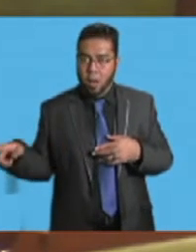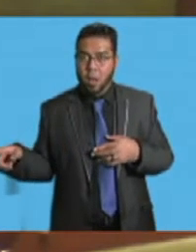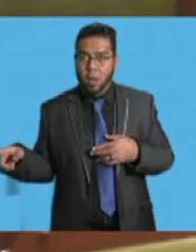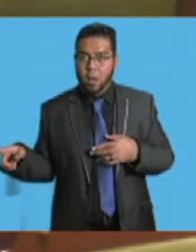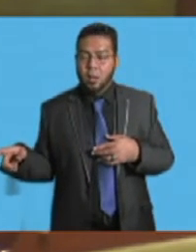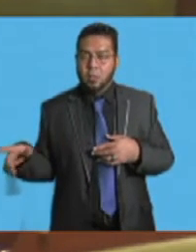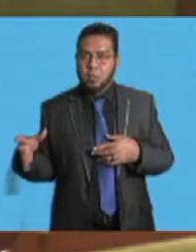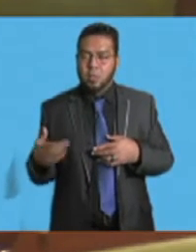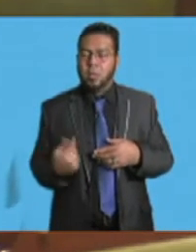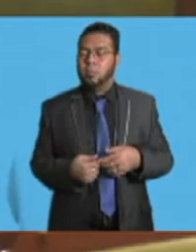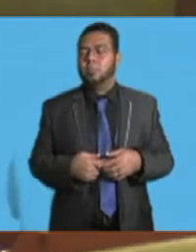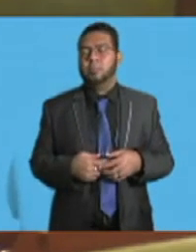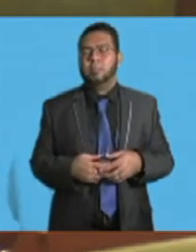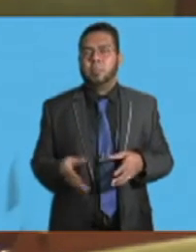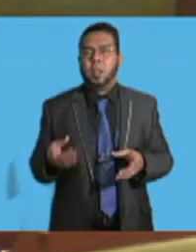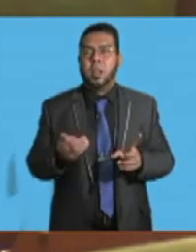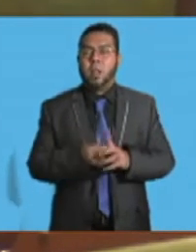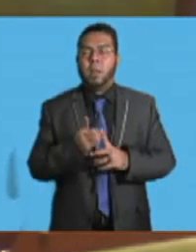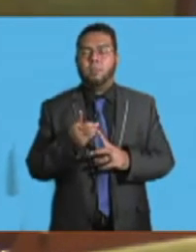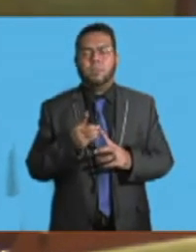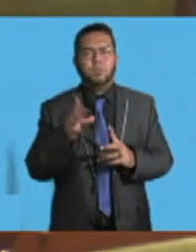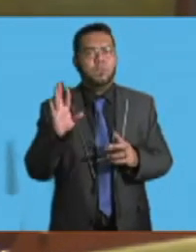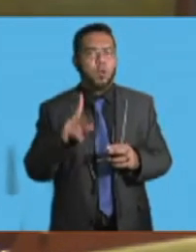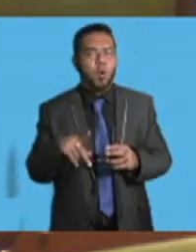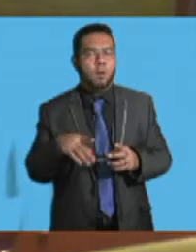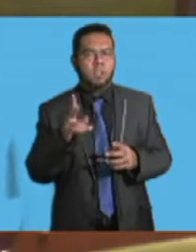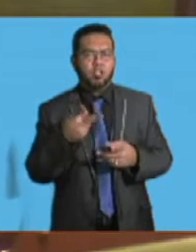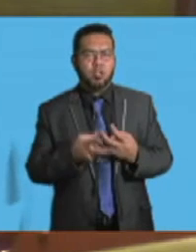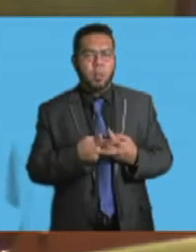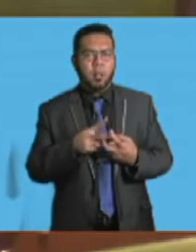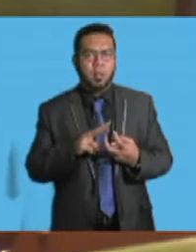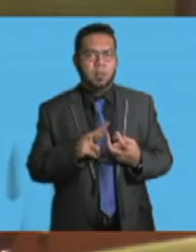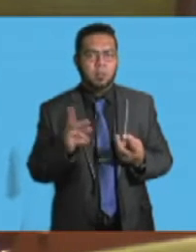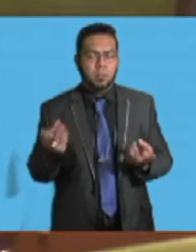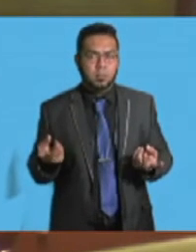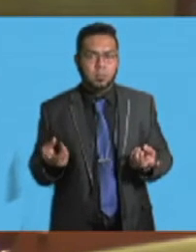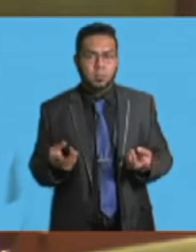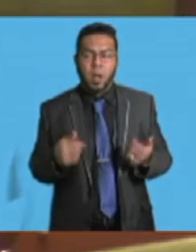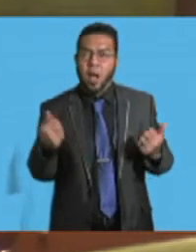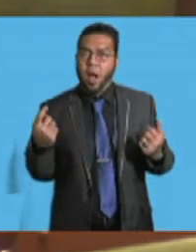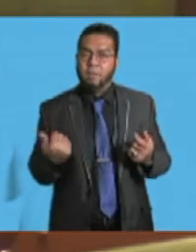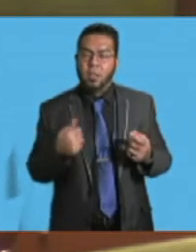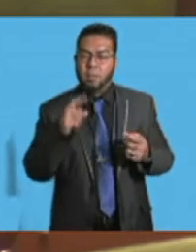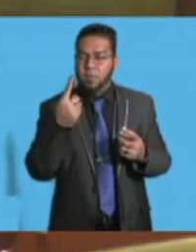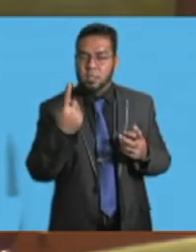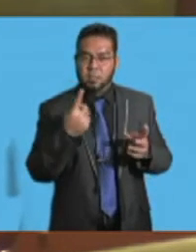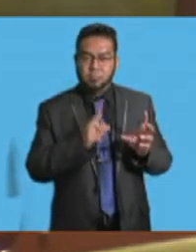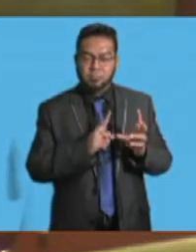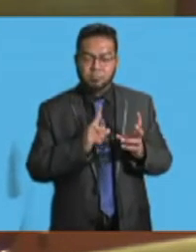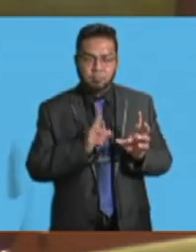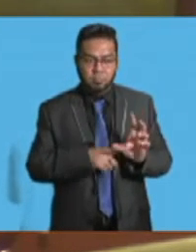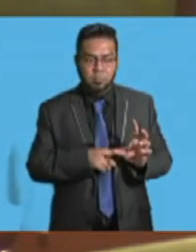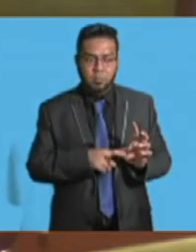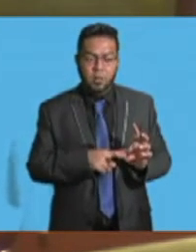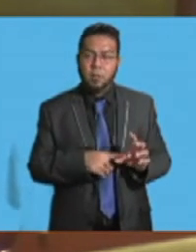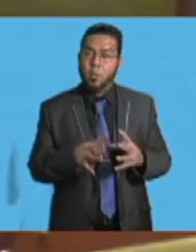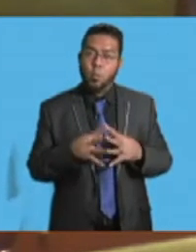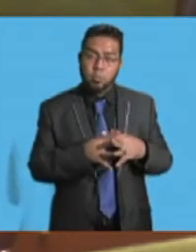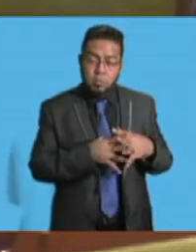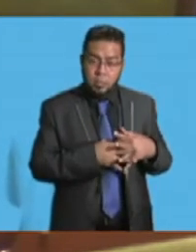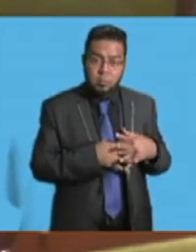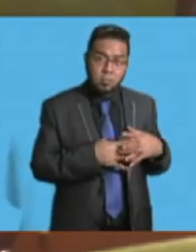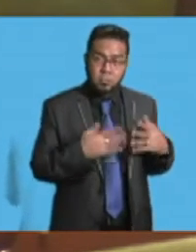of land developed mostly for vegetables, root crops, and livestock after the first year. Western 3 kilometers and Eastern 4